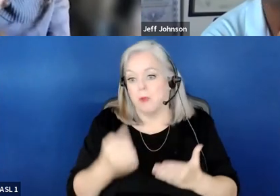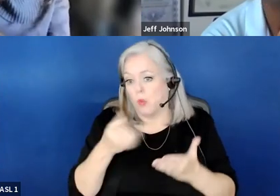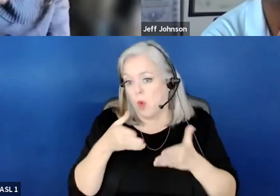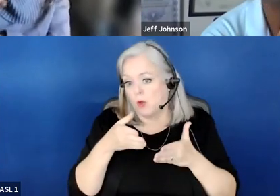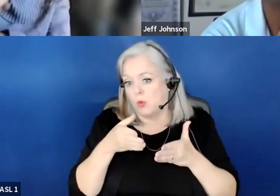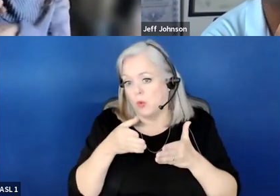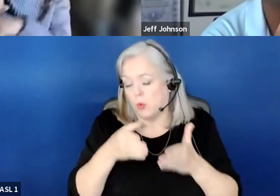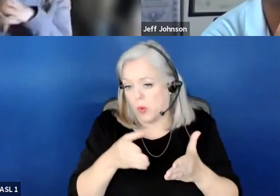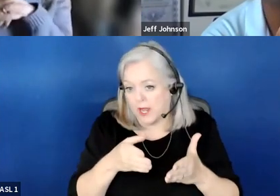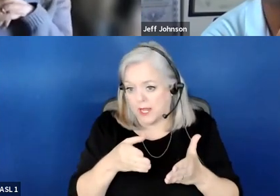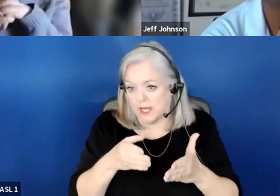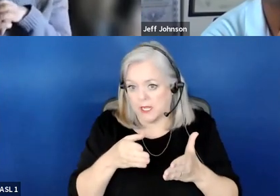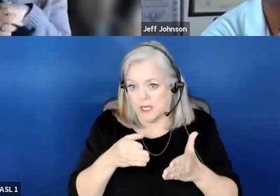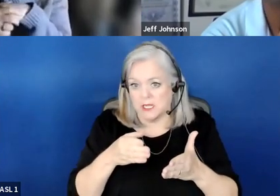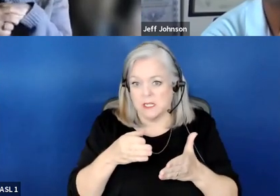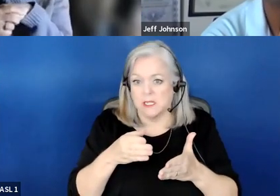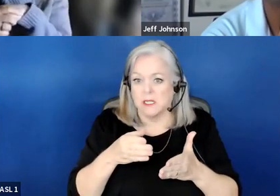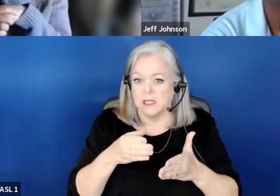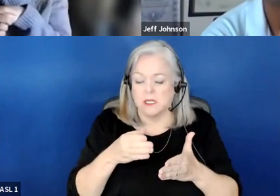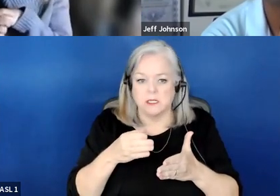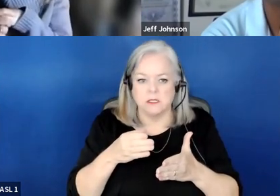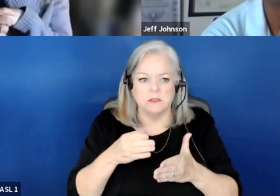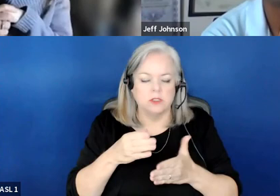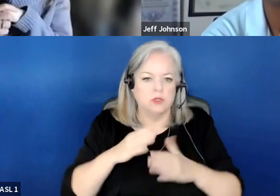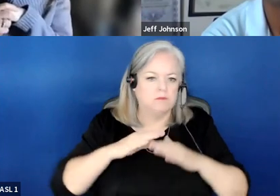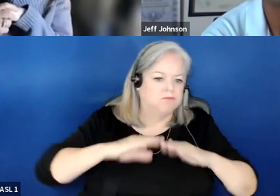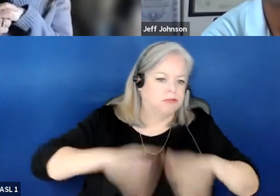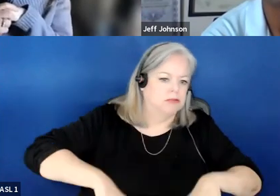resistance to science that we're seeing lately.